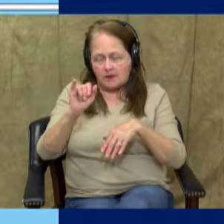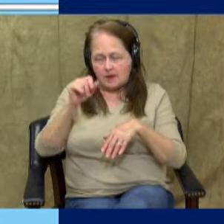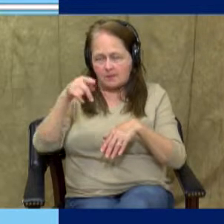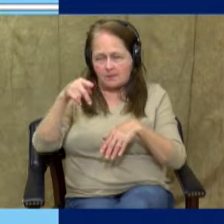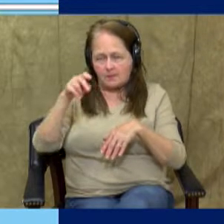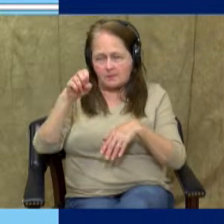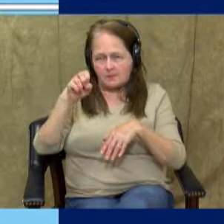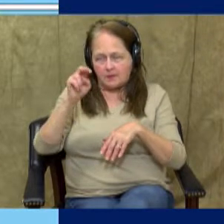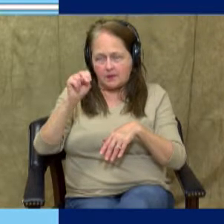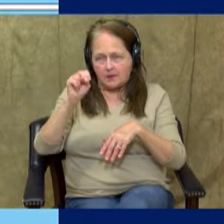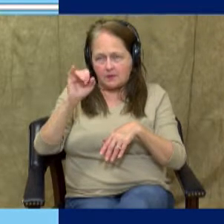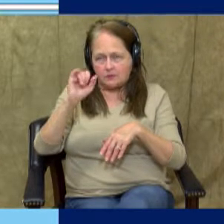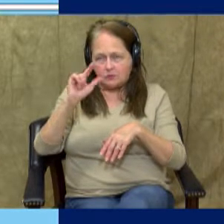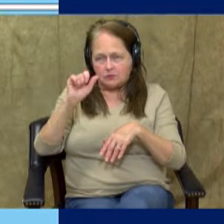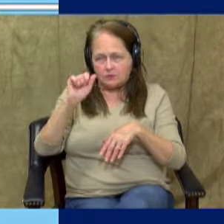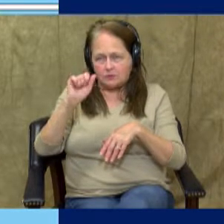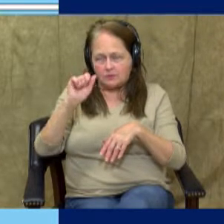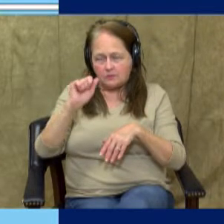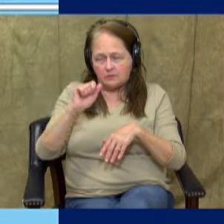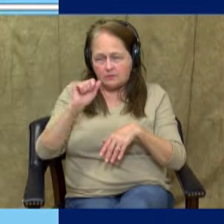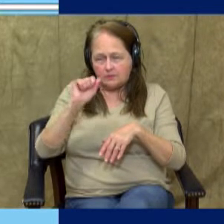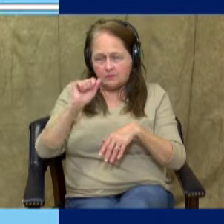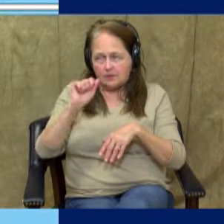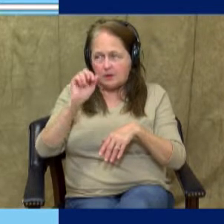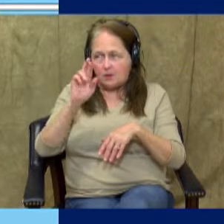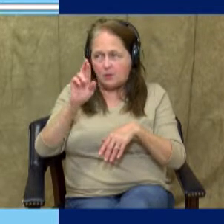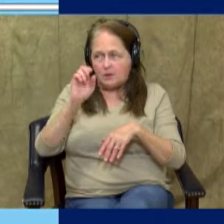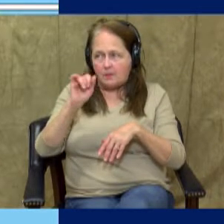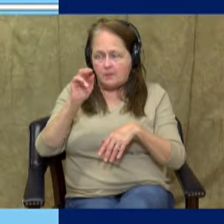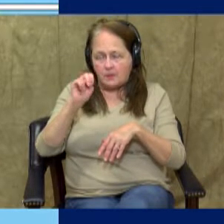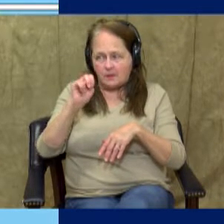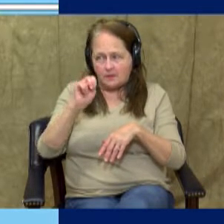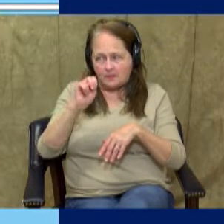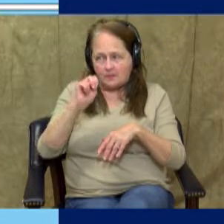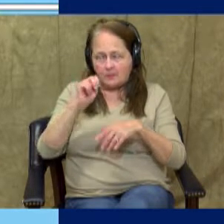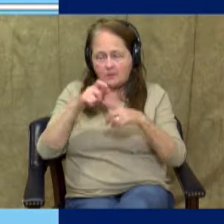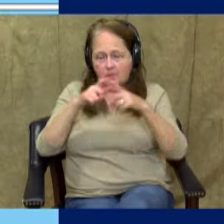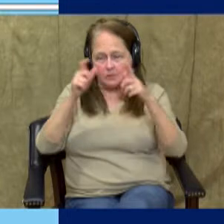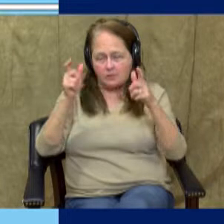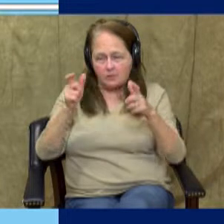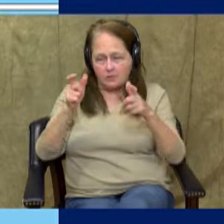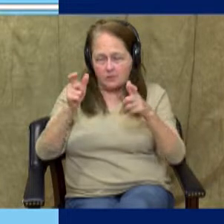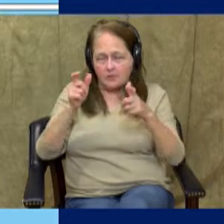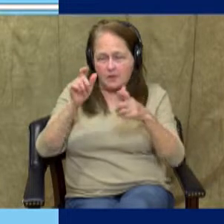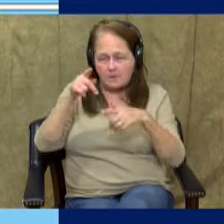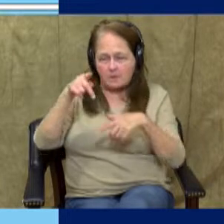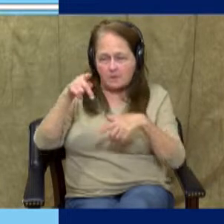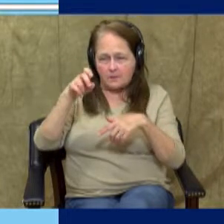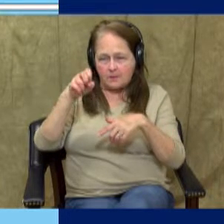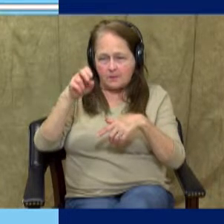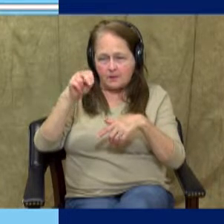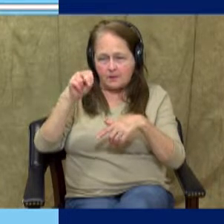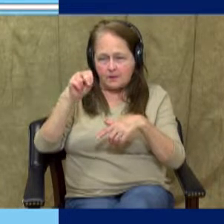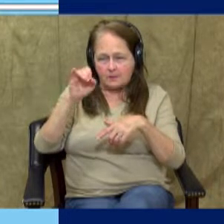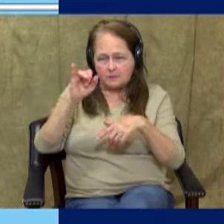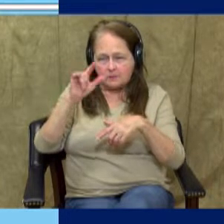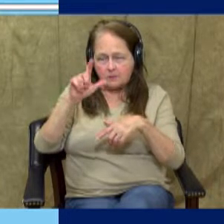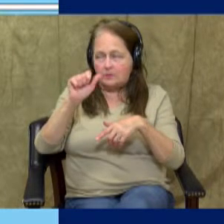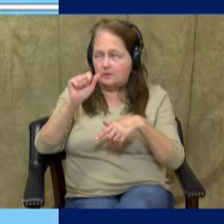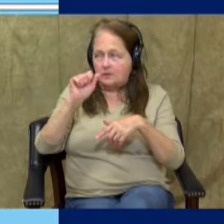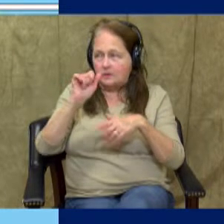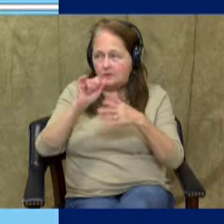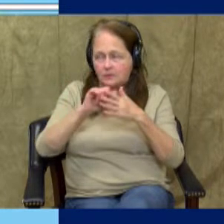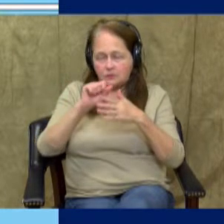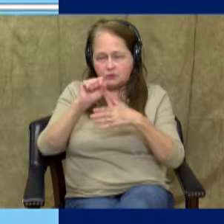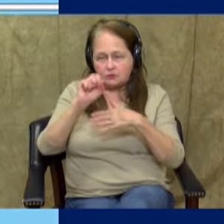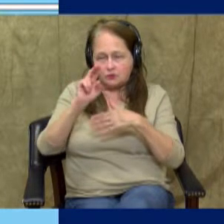that's where the Suez Canal is been created. And then also the large Arabian Peninsula. This contains the countries of